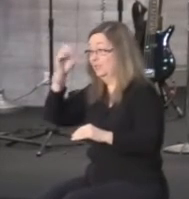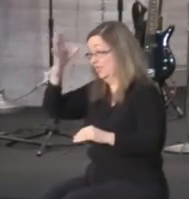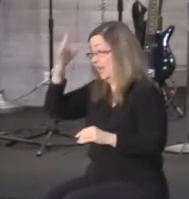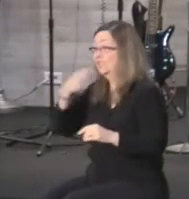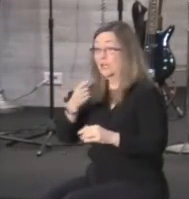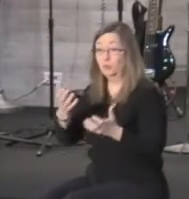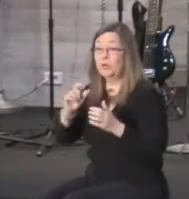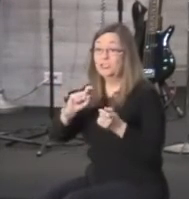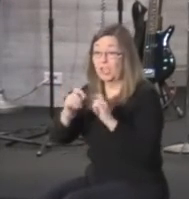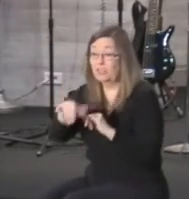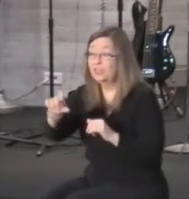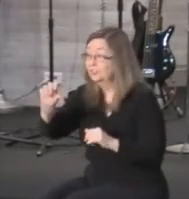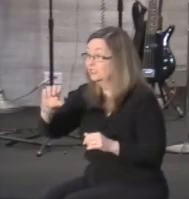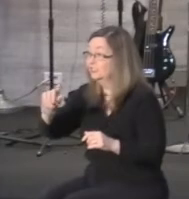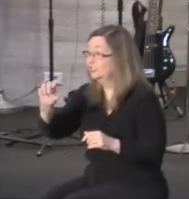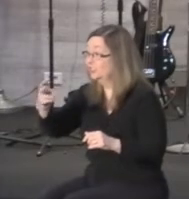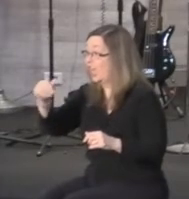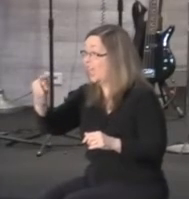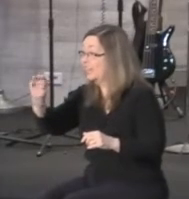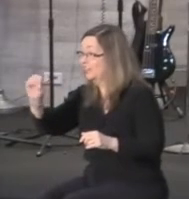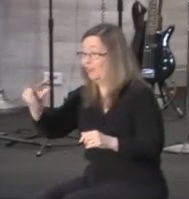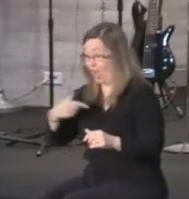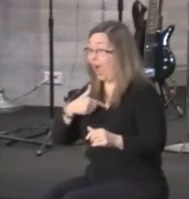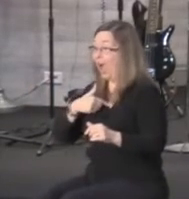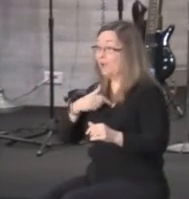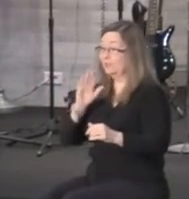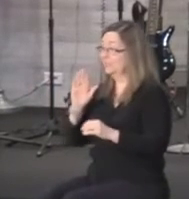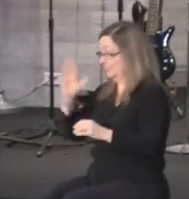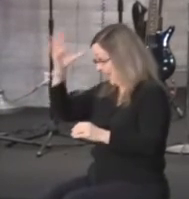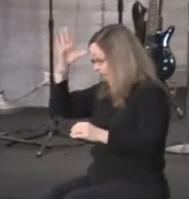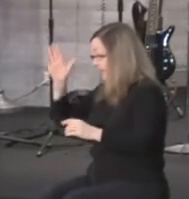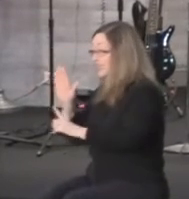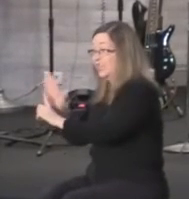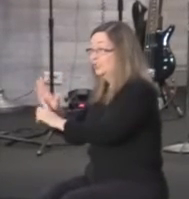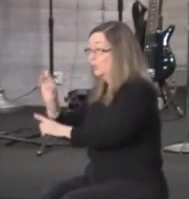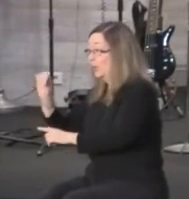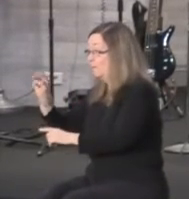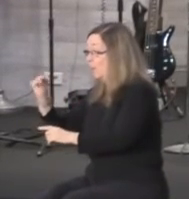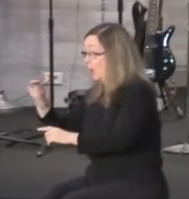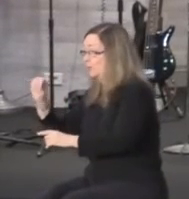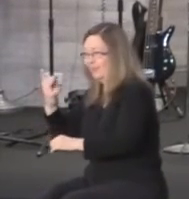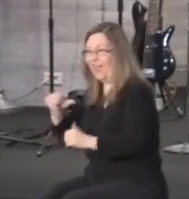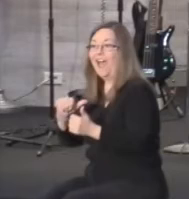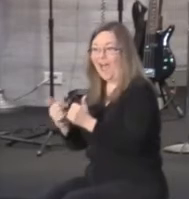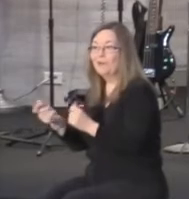want to change that channel?" I was the remote. That's how it worked back in the